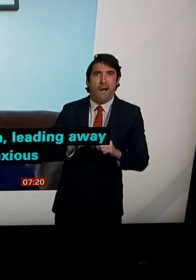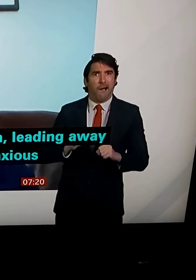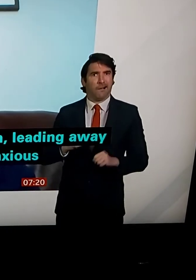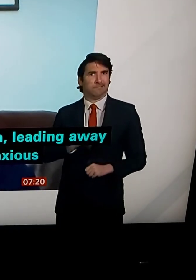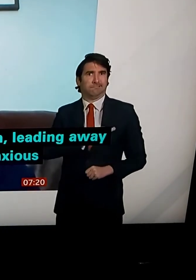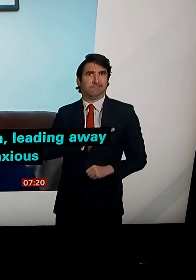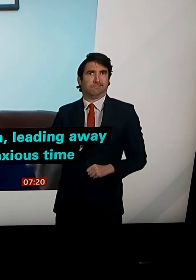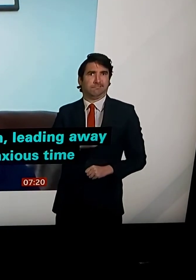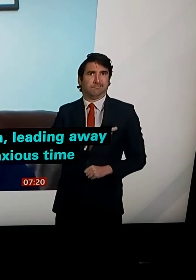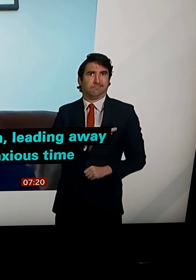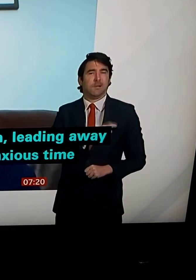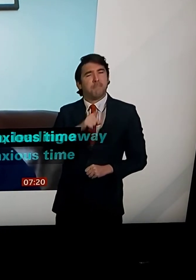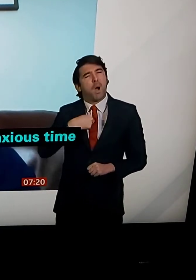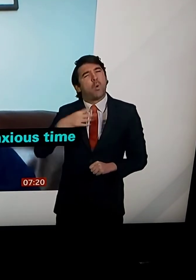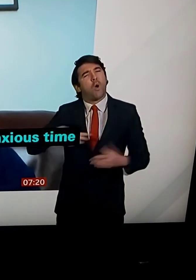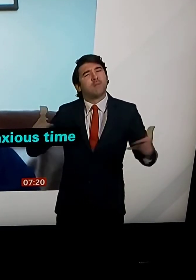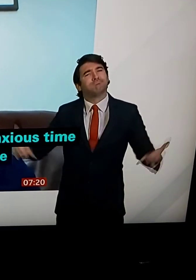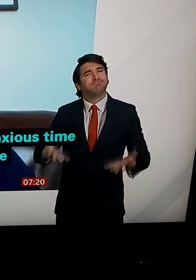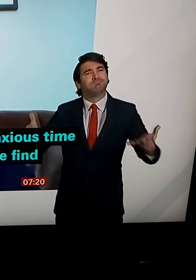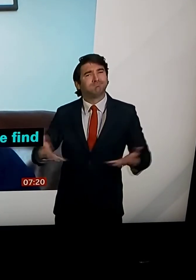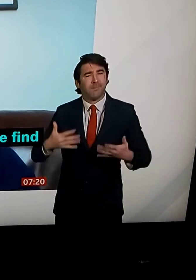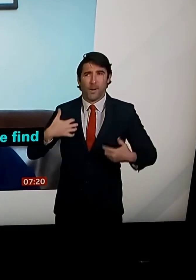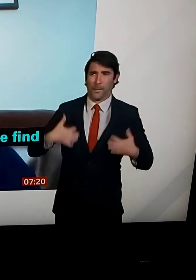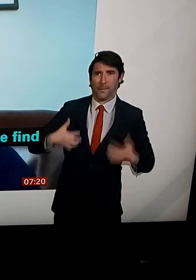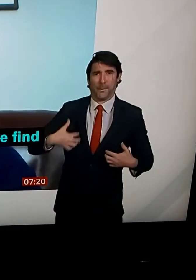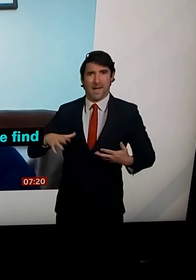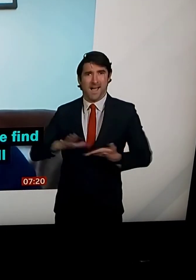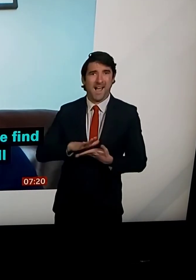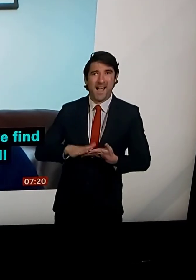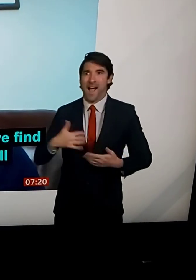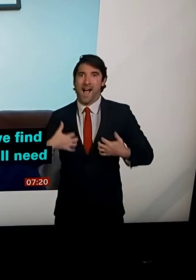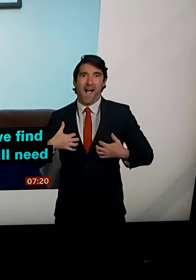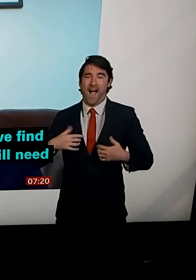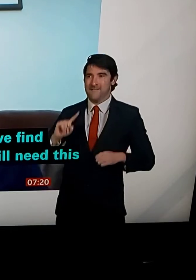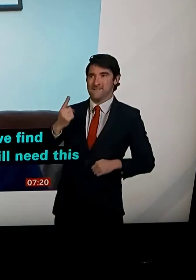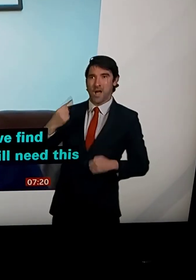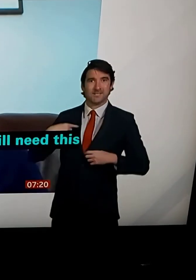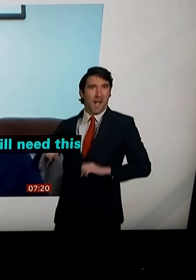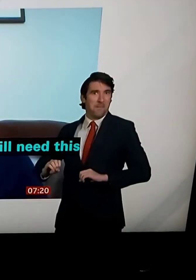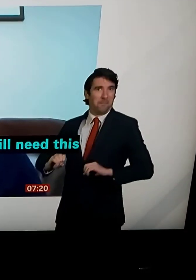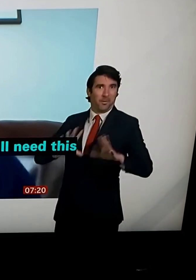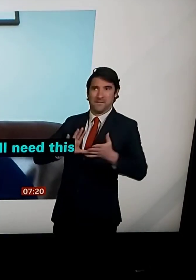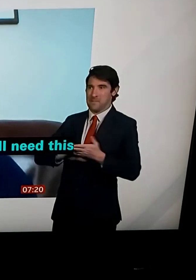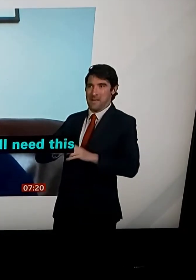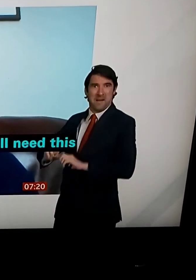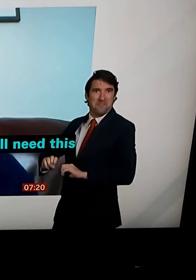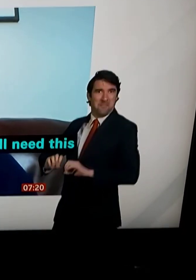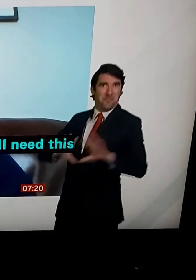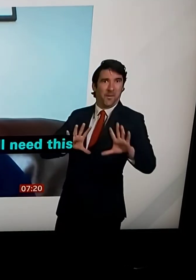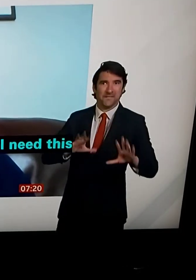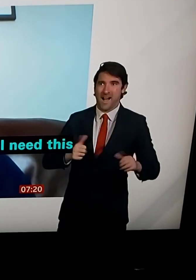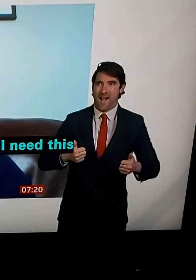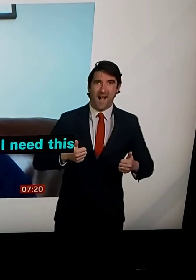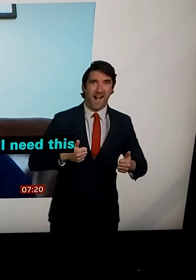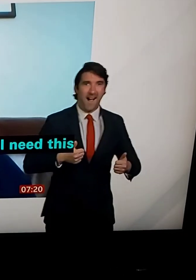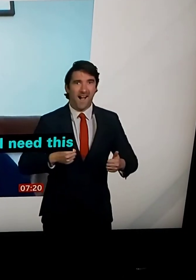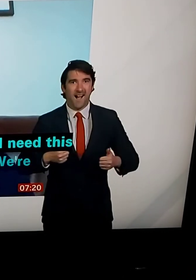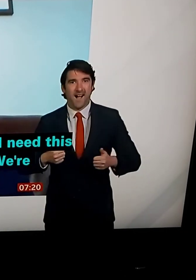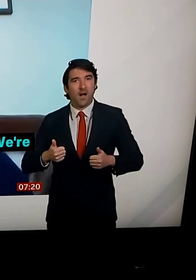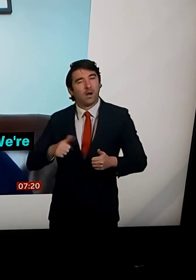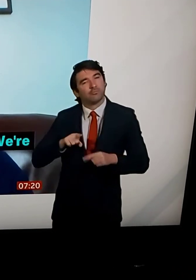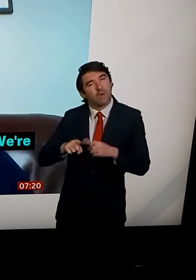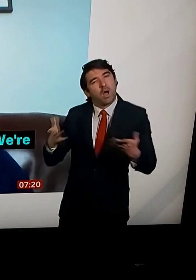need this to be an exciting time. So we're working really hard to ensure that the accommodation isn't only a COVID-19 safe space but